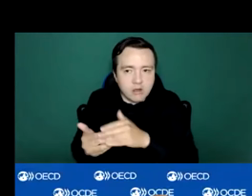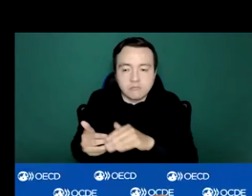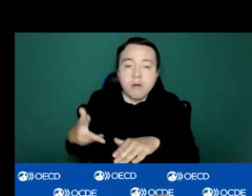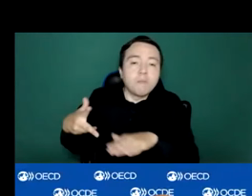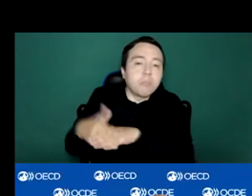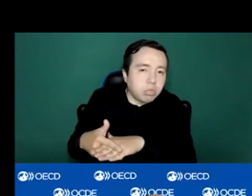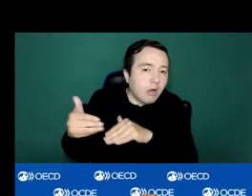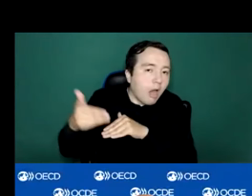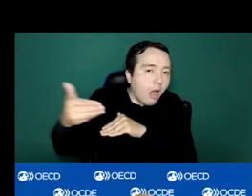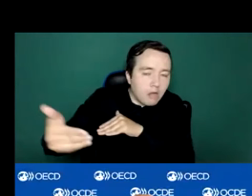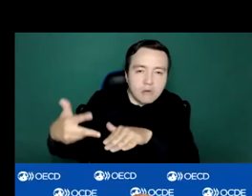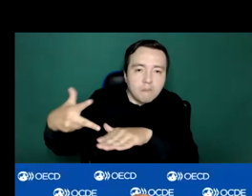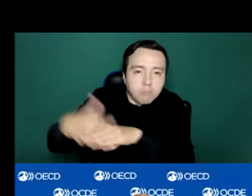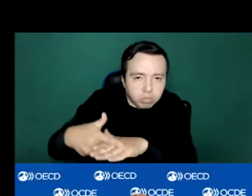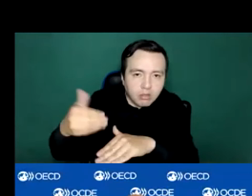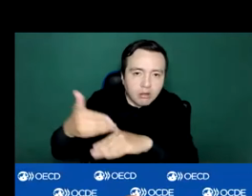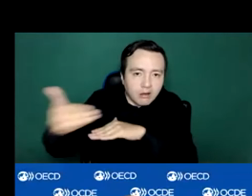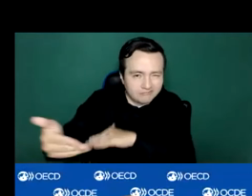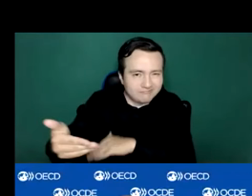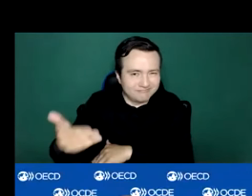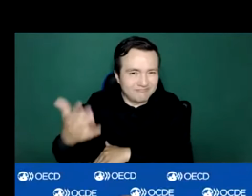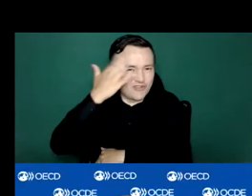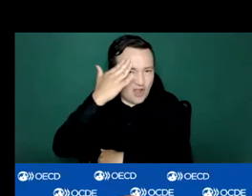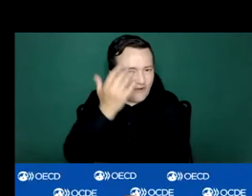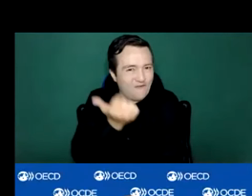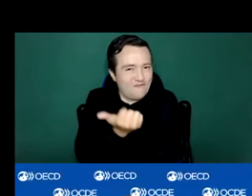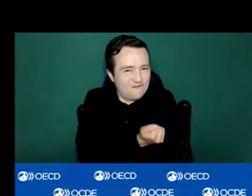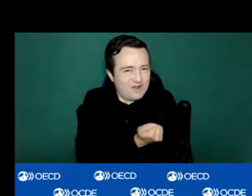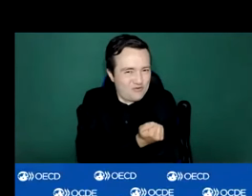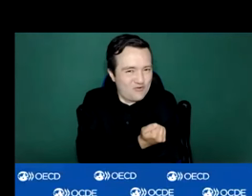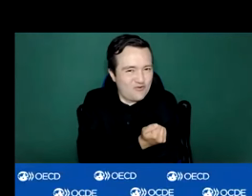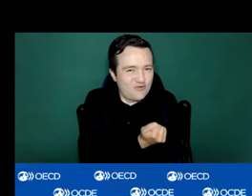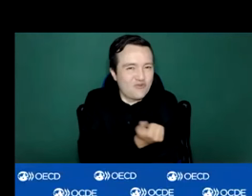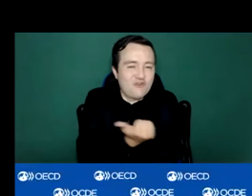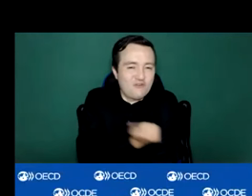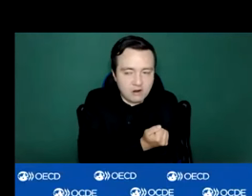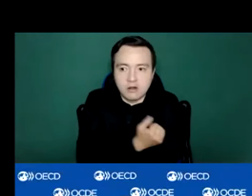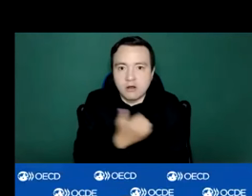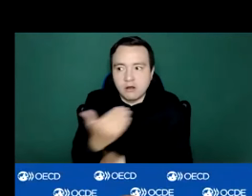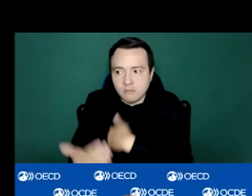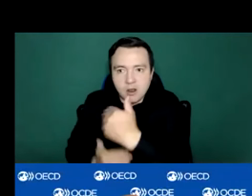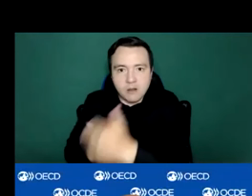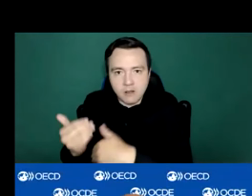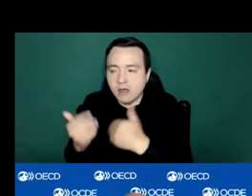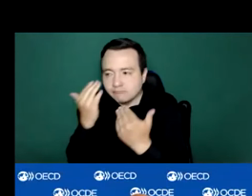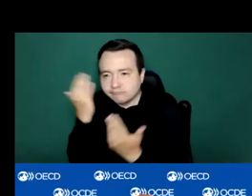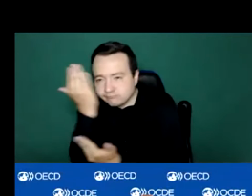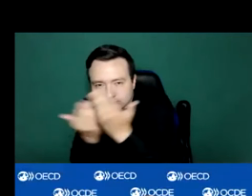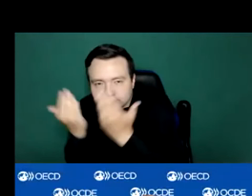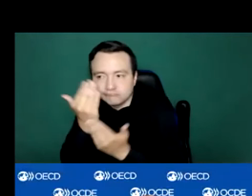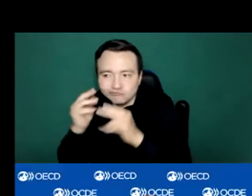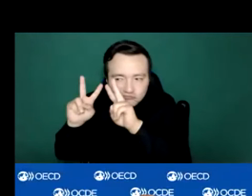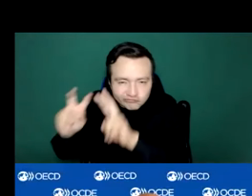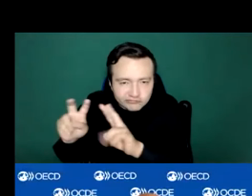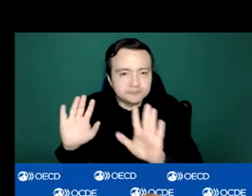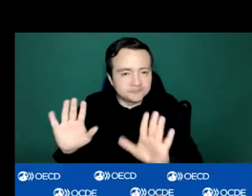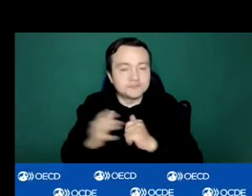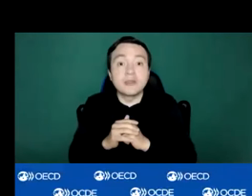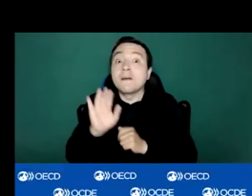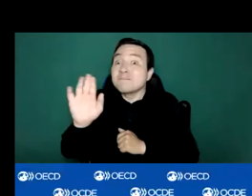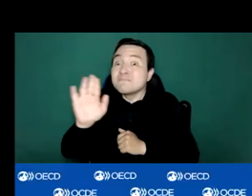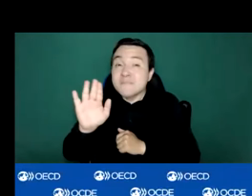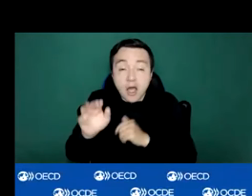community engagement, and so on. But during the acute phase of the pandemic, we saw very little discussion of what's the role that